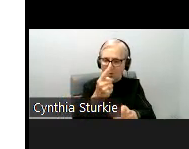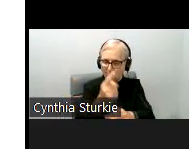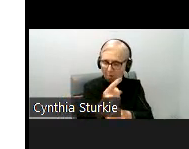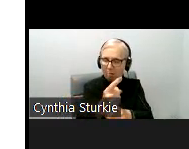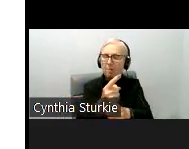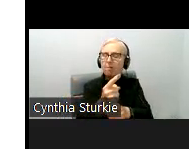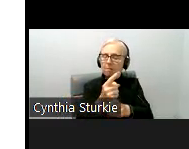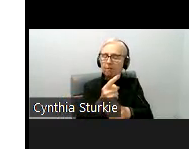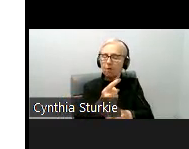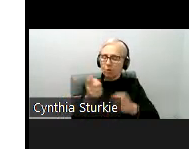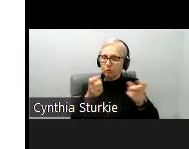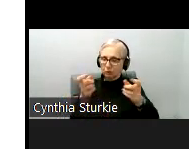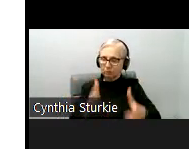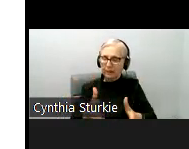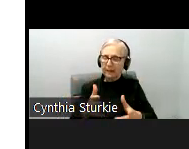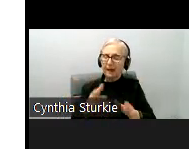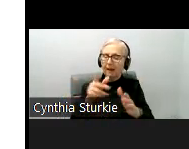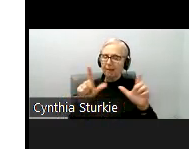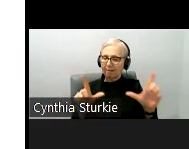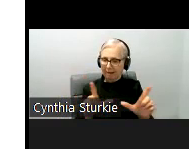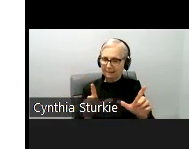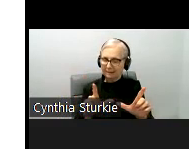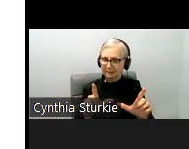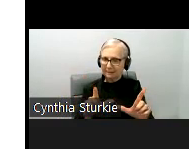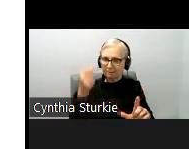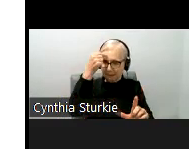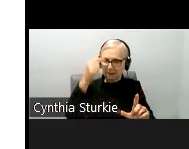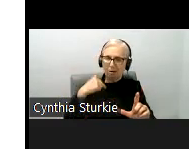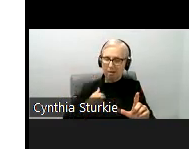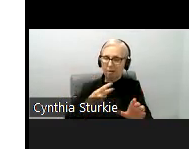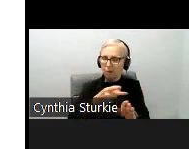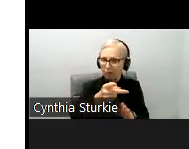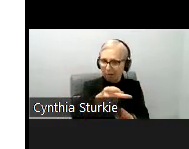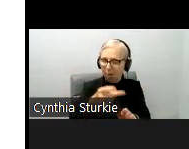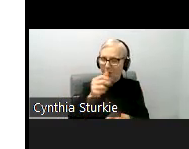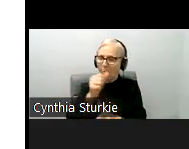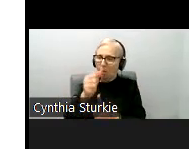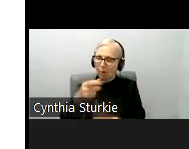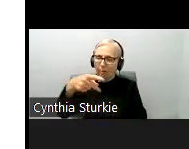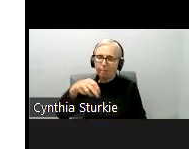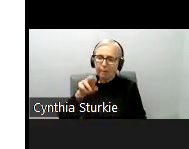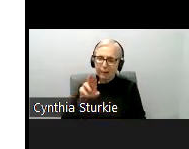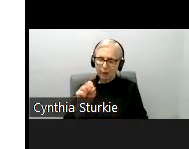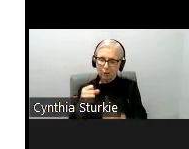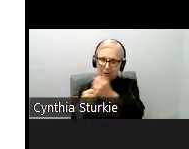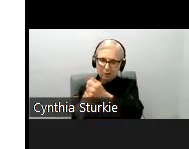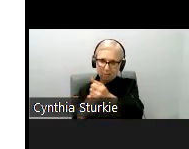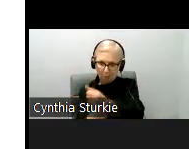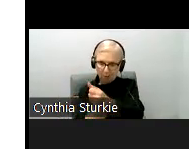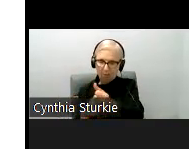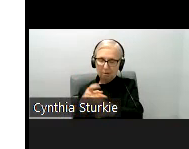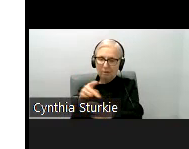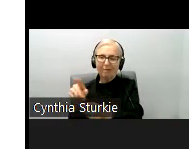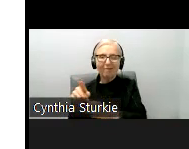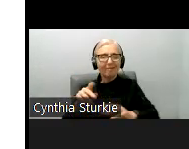health professional or an experienced peer support professional. I want to note that this is distinct from any